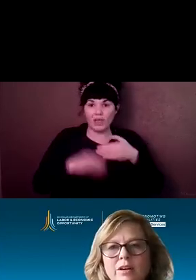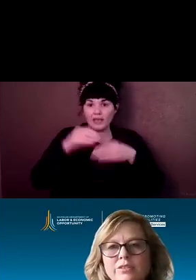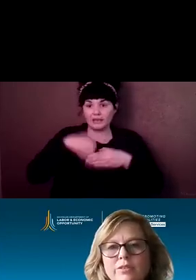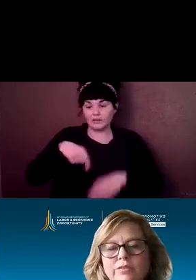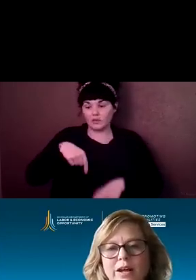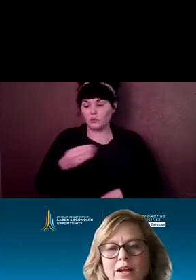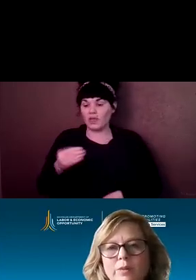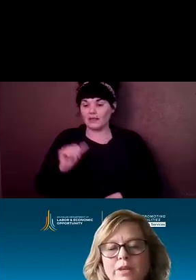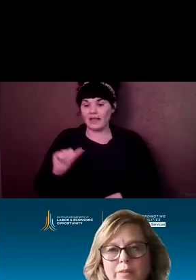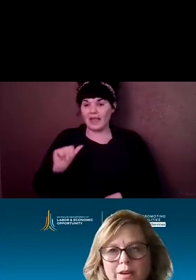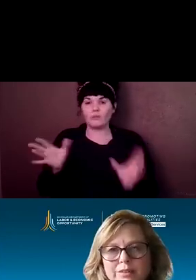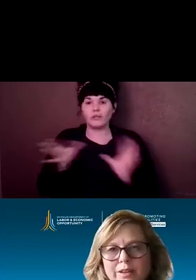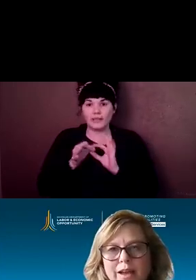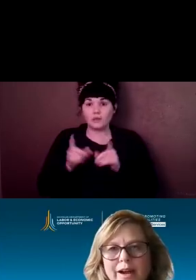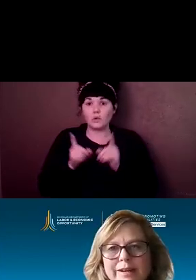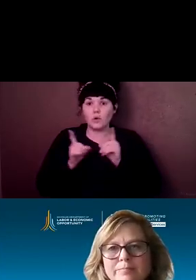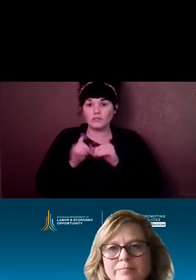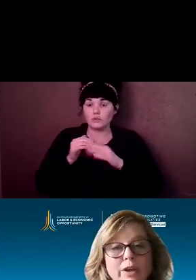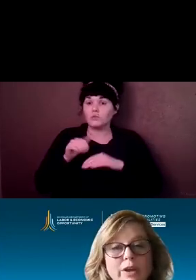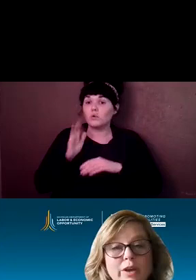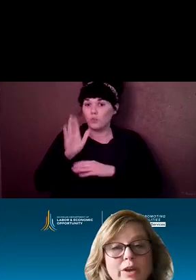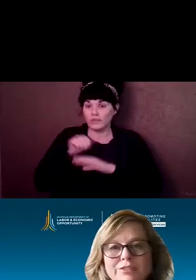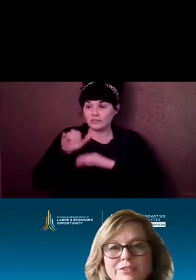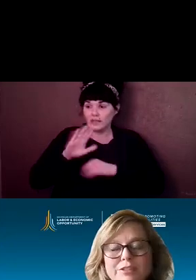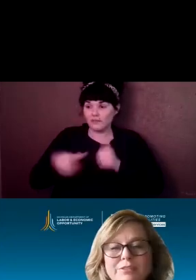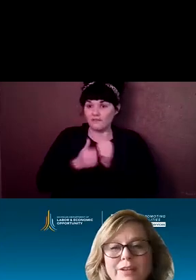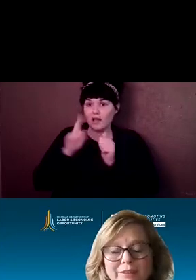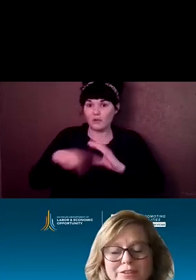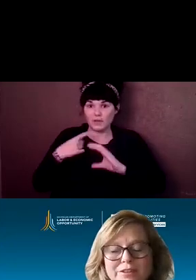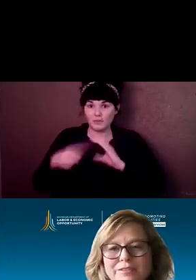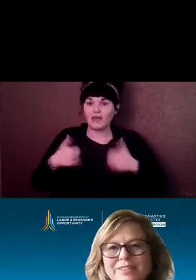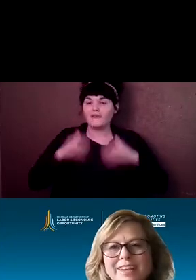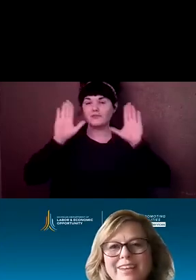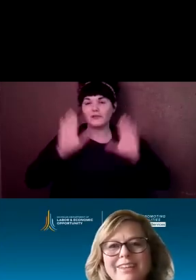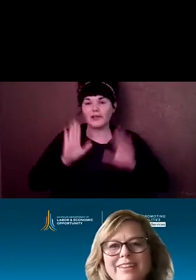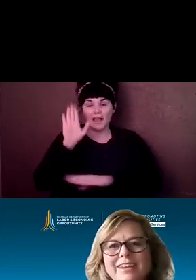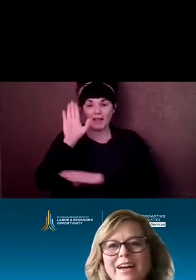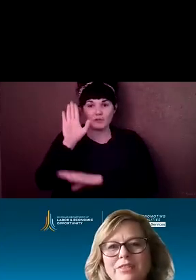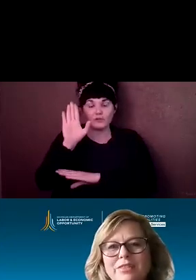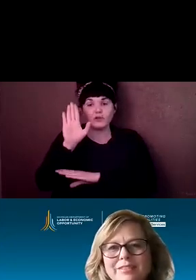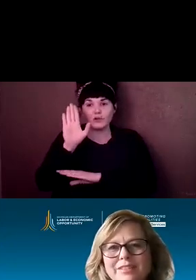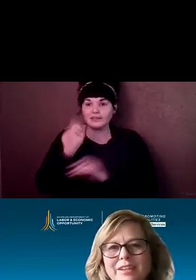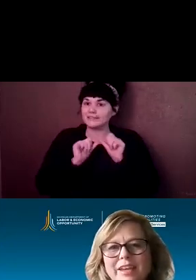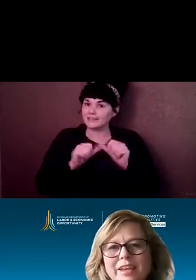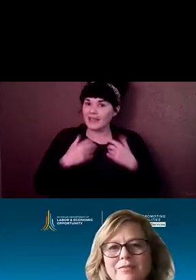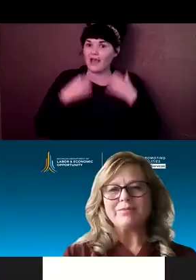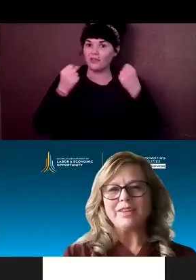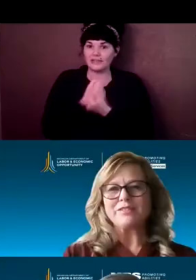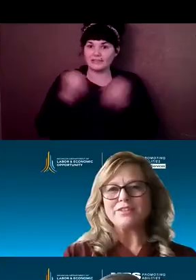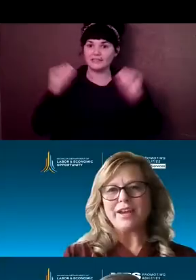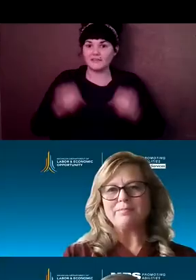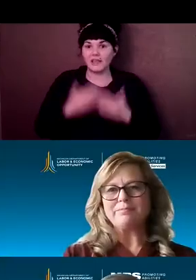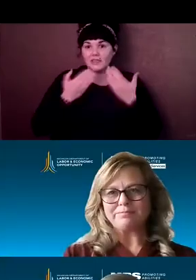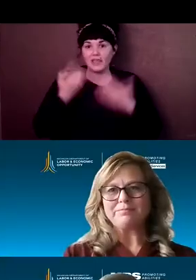and also in a follow-up email. So have a great afternoon. Stay healthy and stay safe. Thanks for